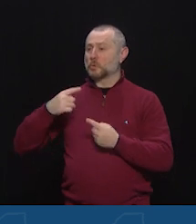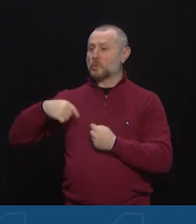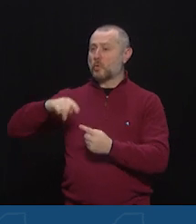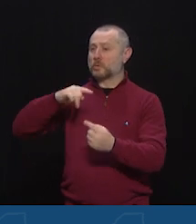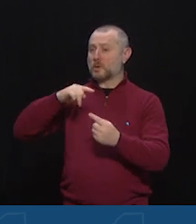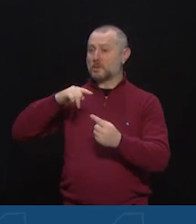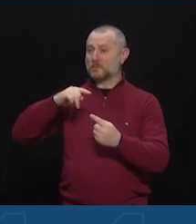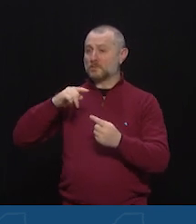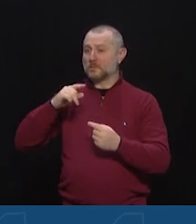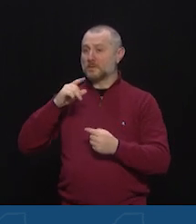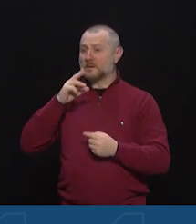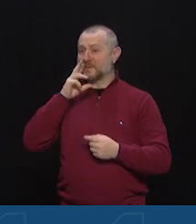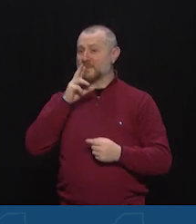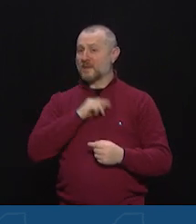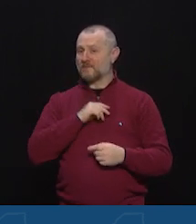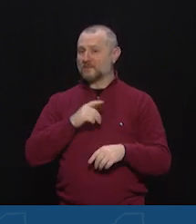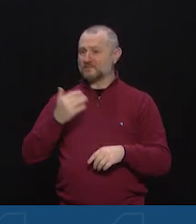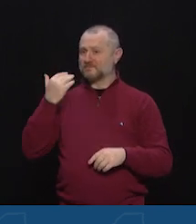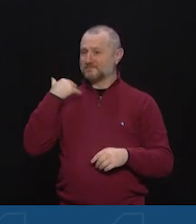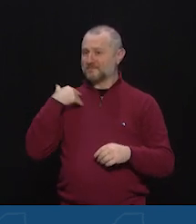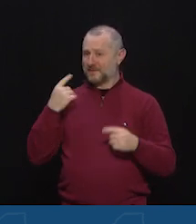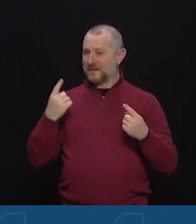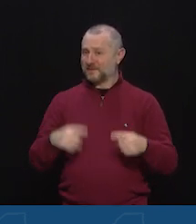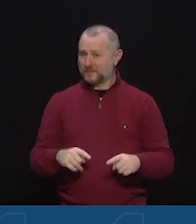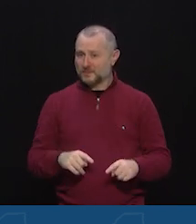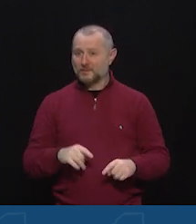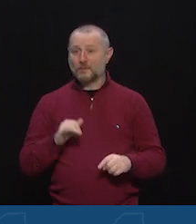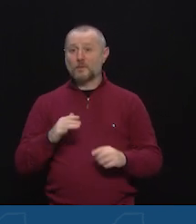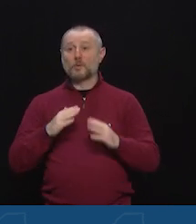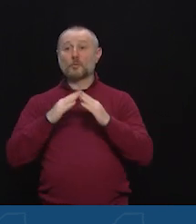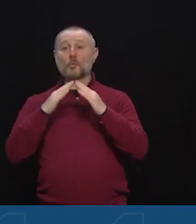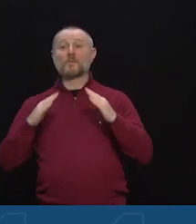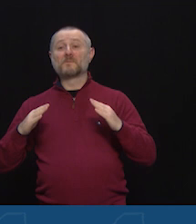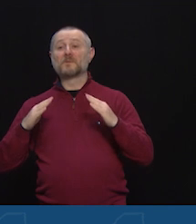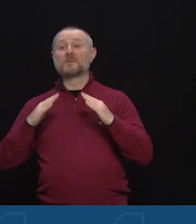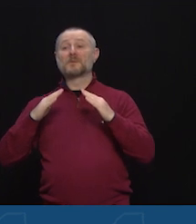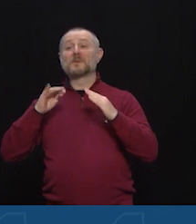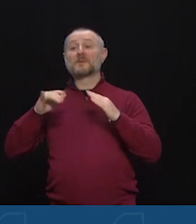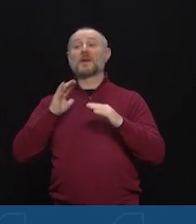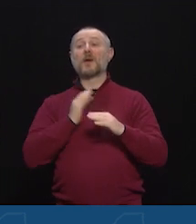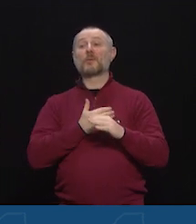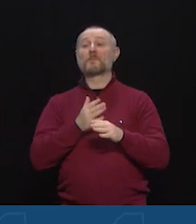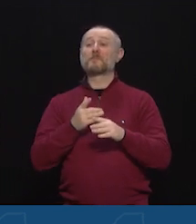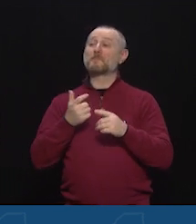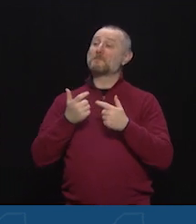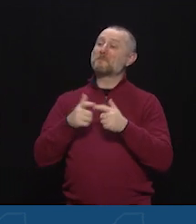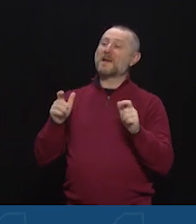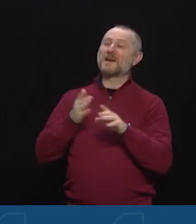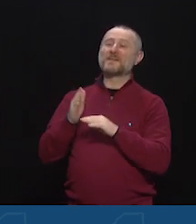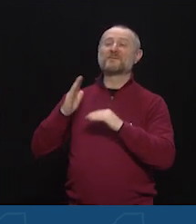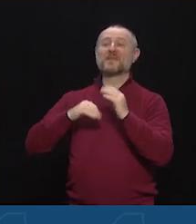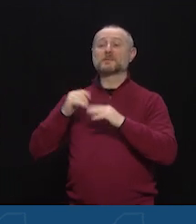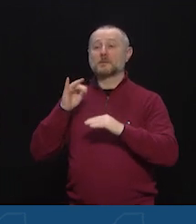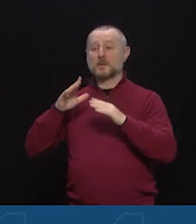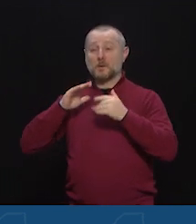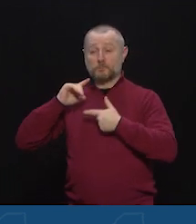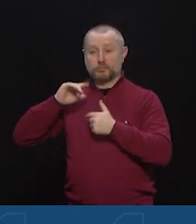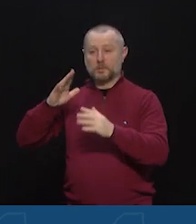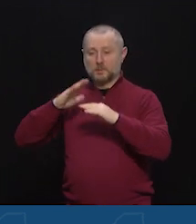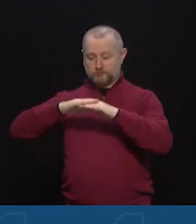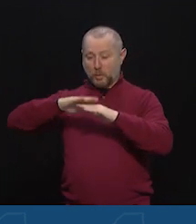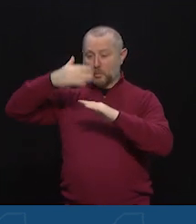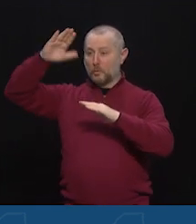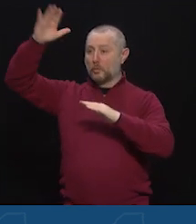around Thanksgiving, that ripped off the roof of one of our main facility for salt on the East End, and the East